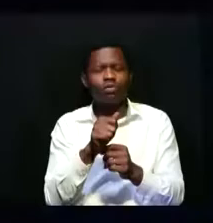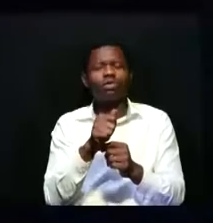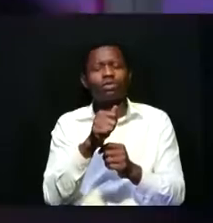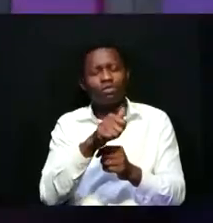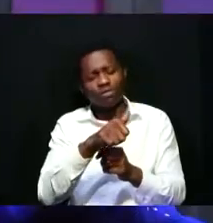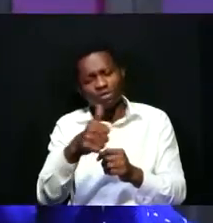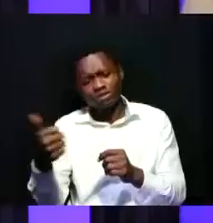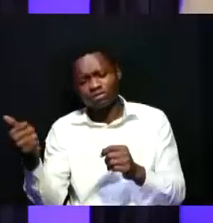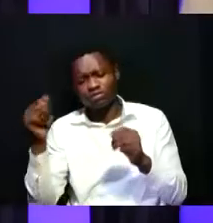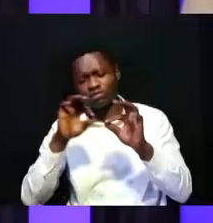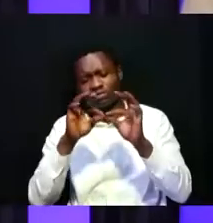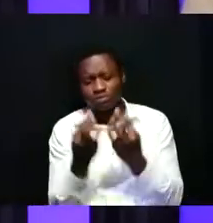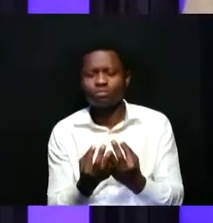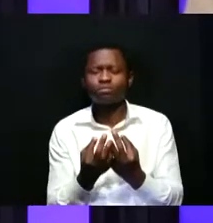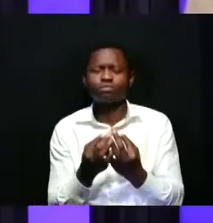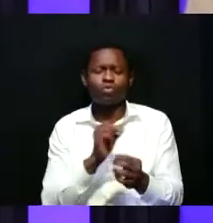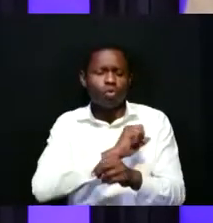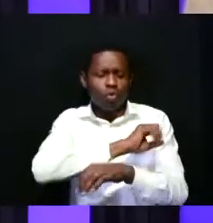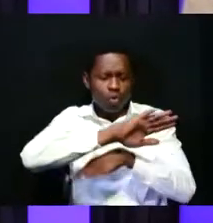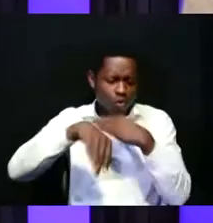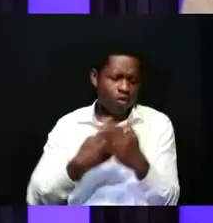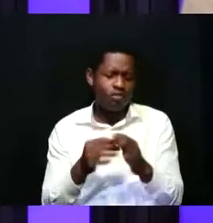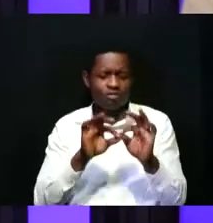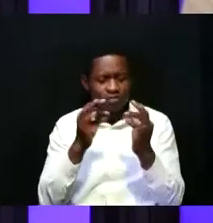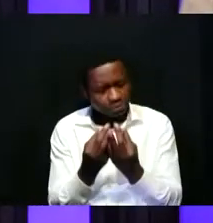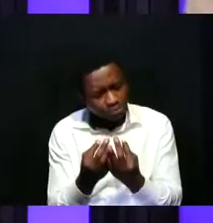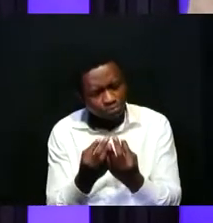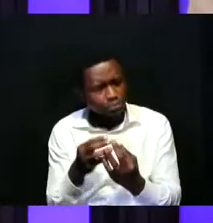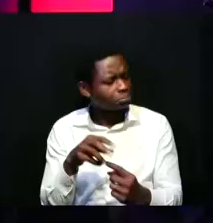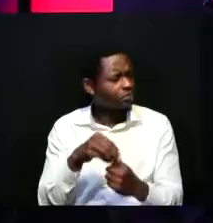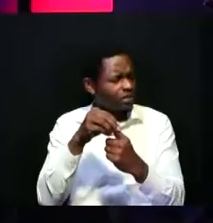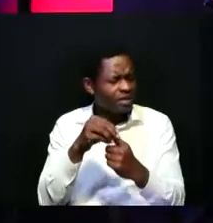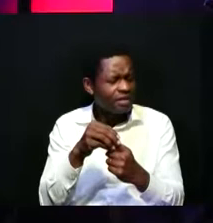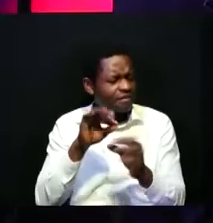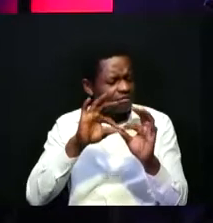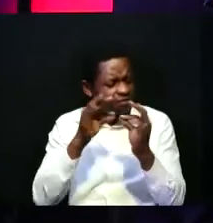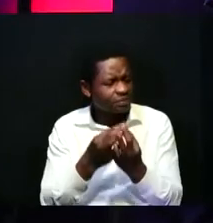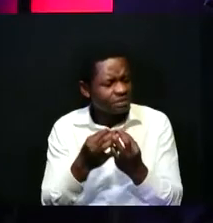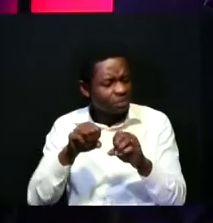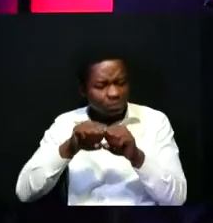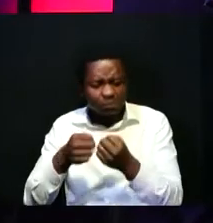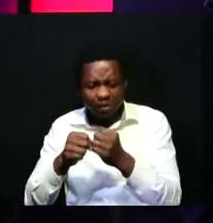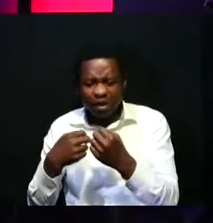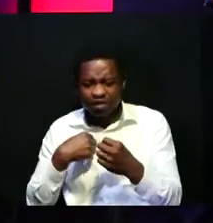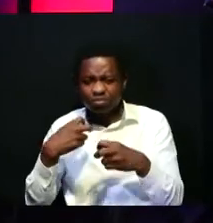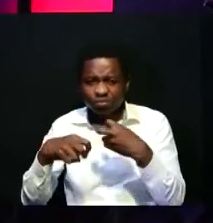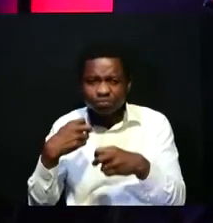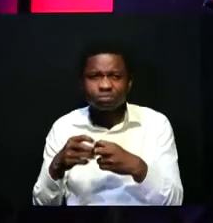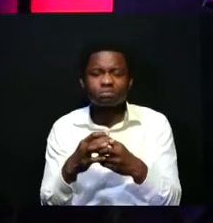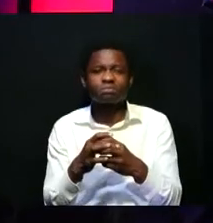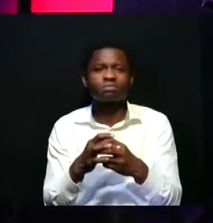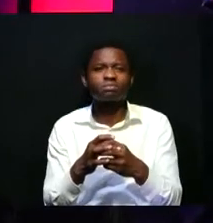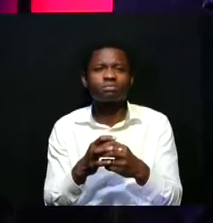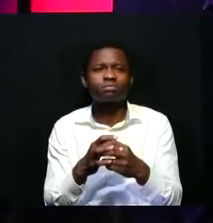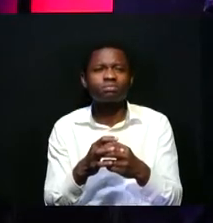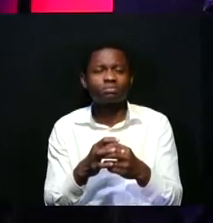God, for all families. Especially, Father, families, O God, that are broken down. And where there is chaos, O